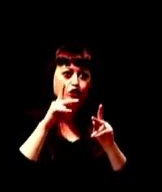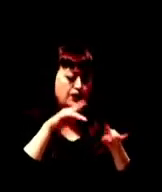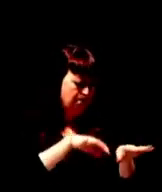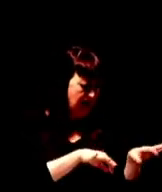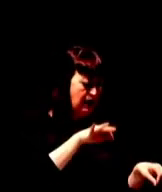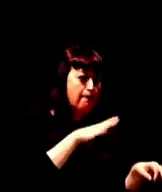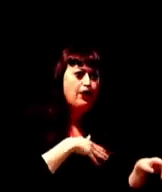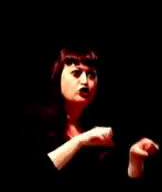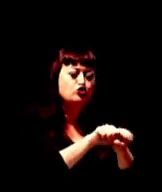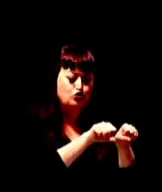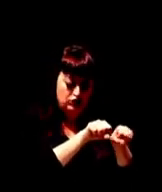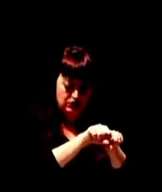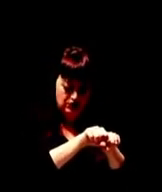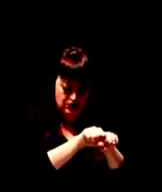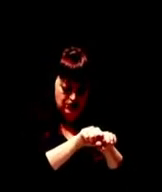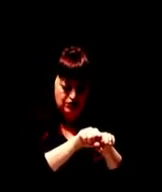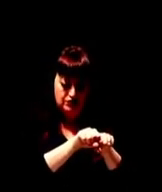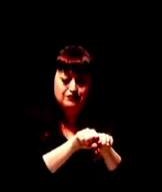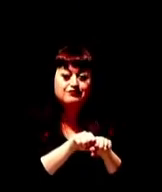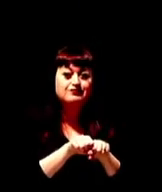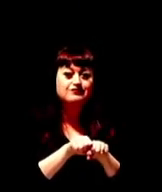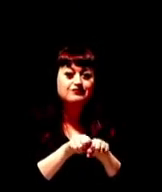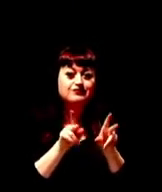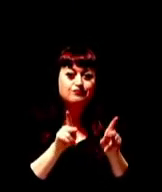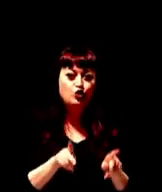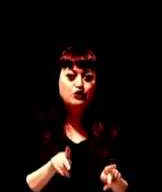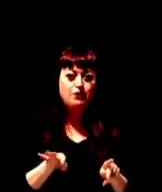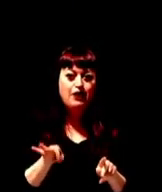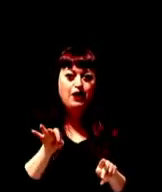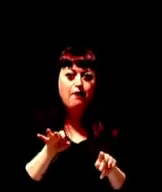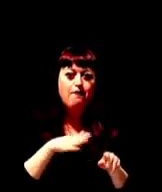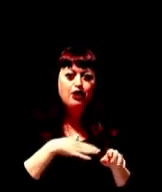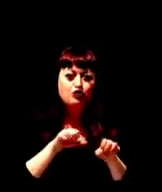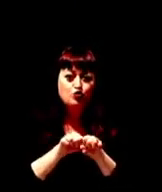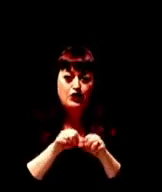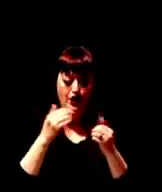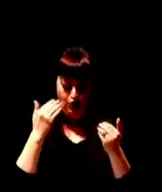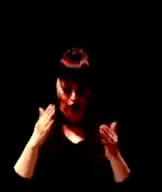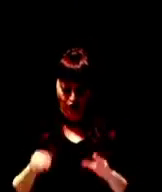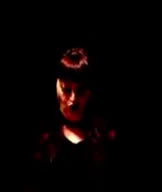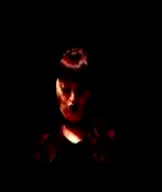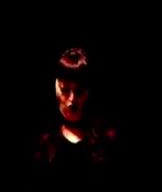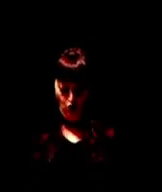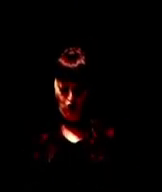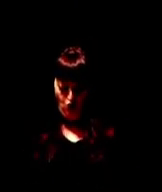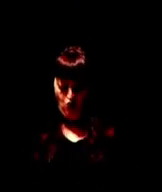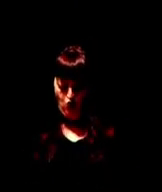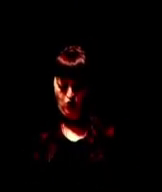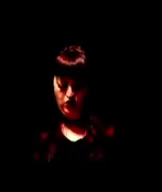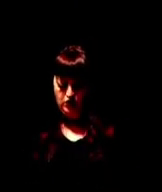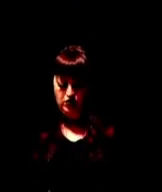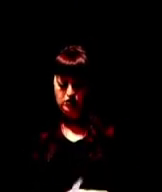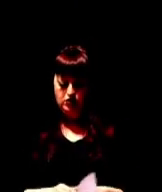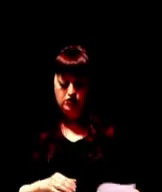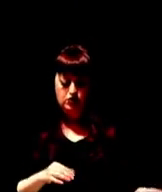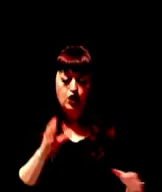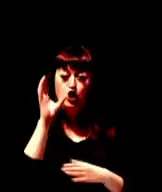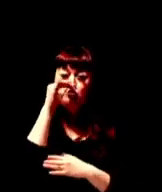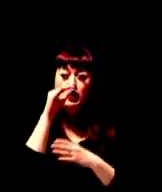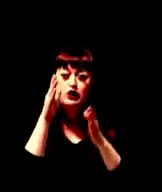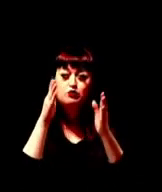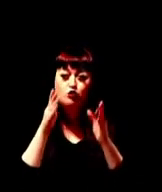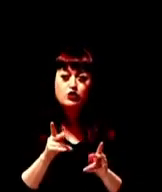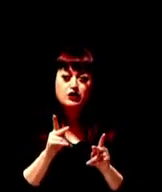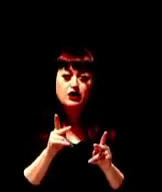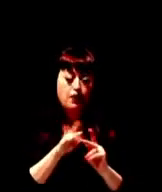shoes. And someone does. And someone I don't even know, a stranger, picks up my